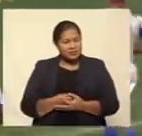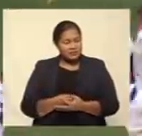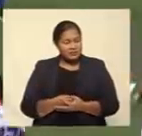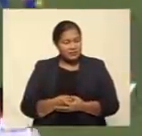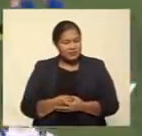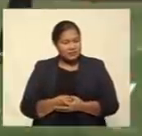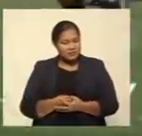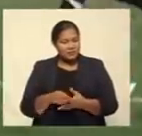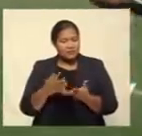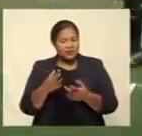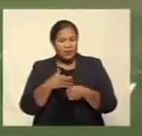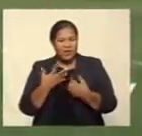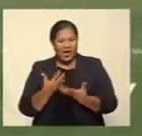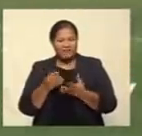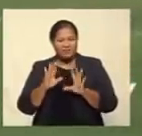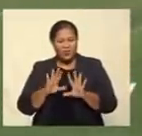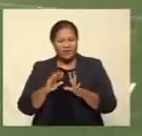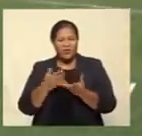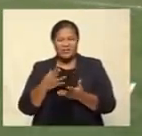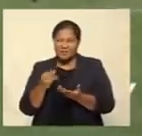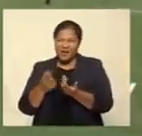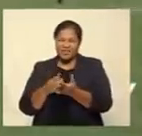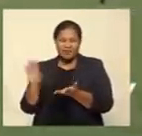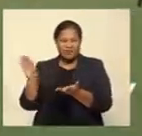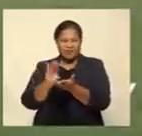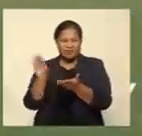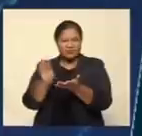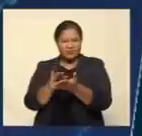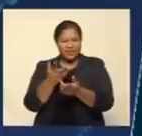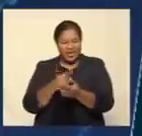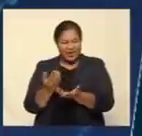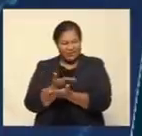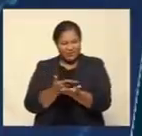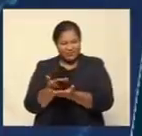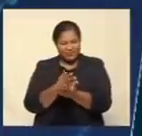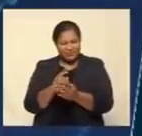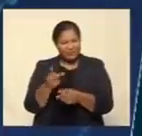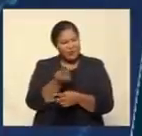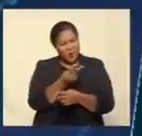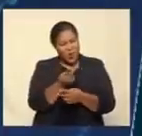the investors are also having direct discussions with both parties, so